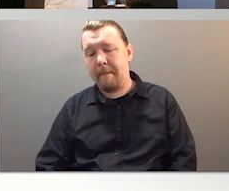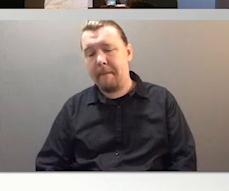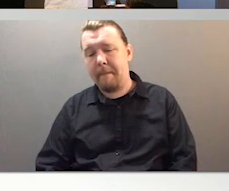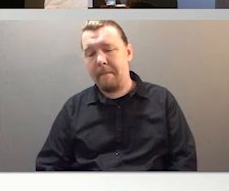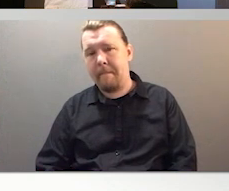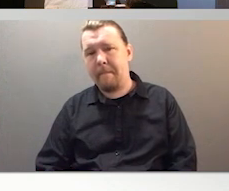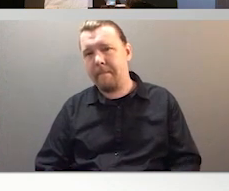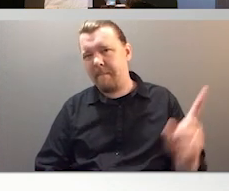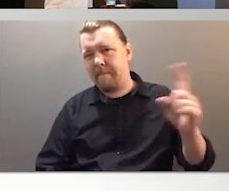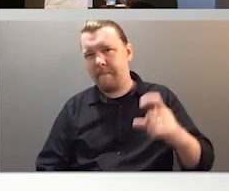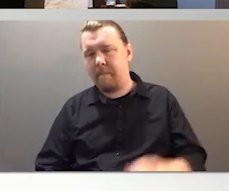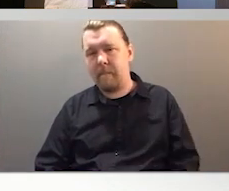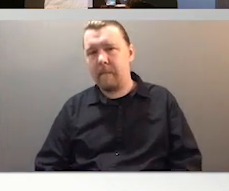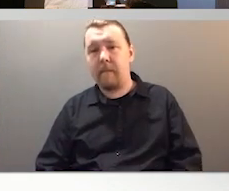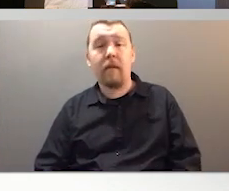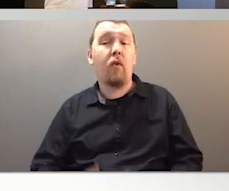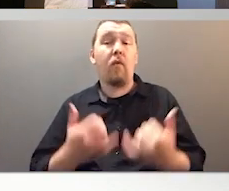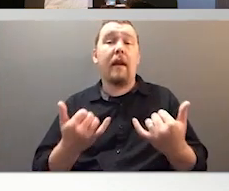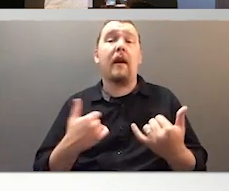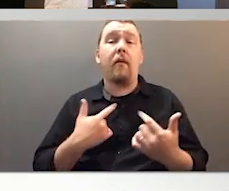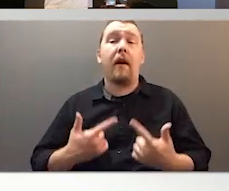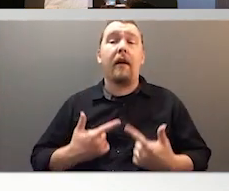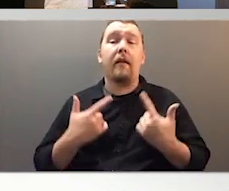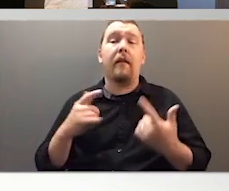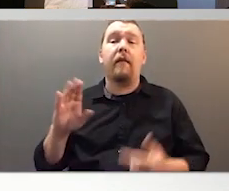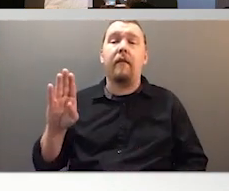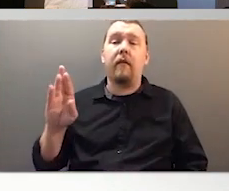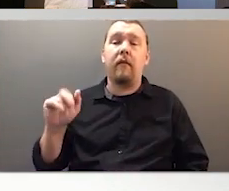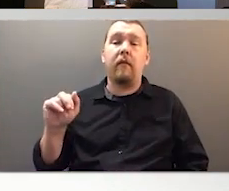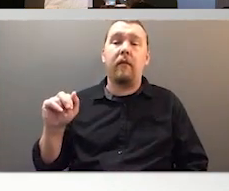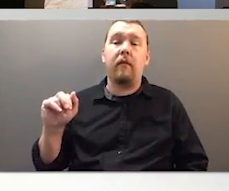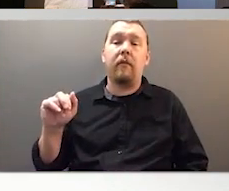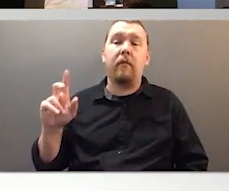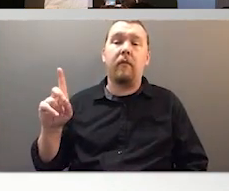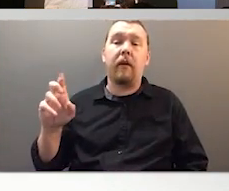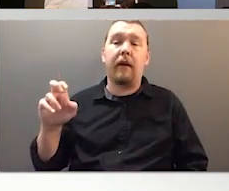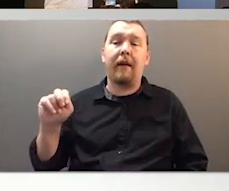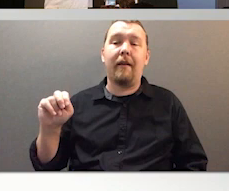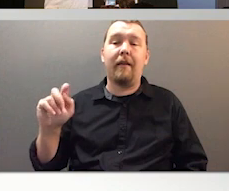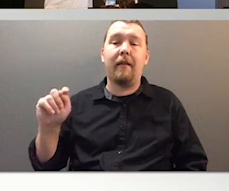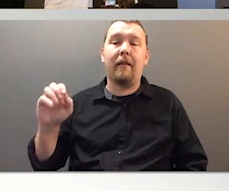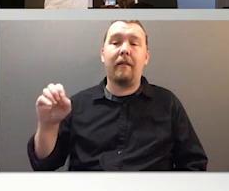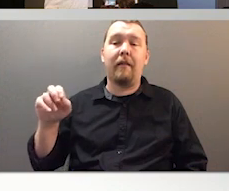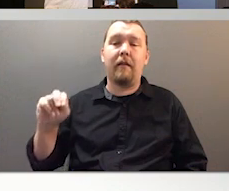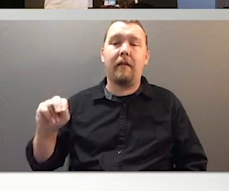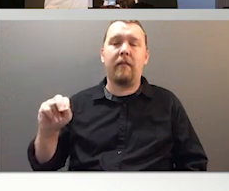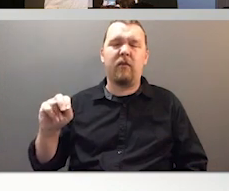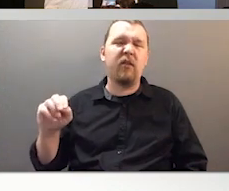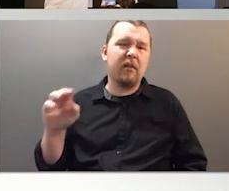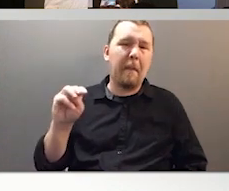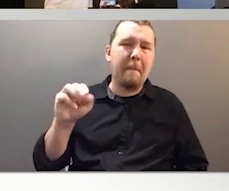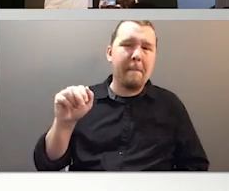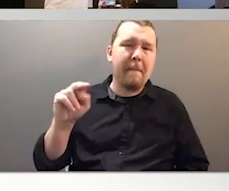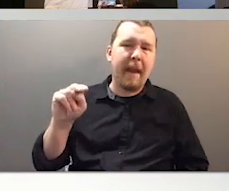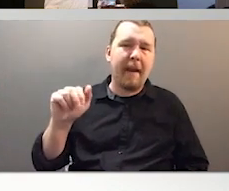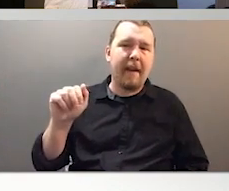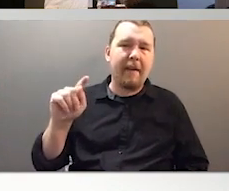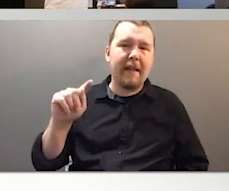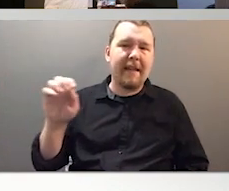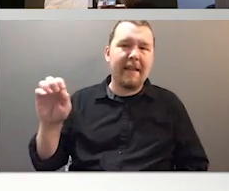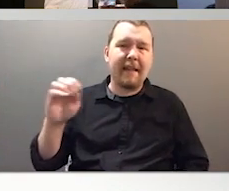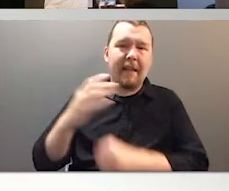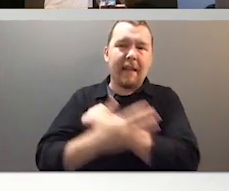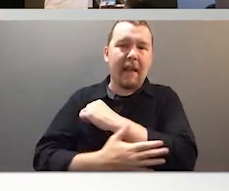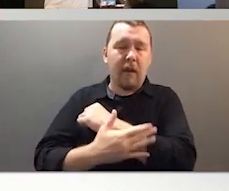now I live in Bradenton, which is Manatee County, and I cover Sarasota, Manatee, Hillsborough, and